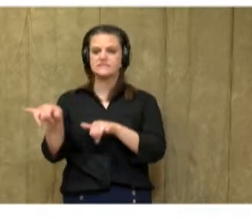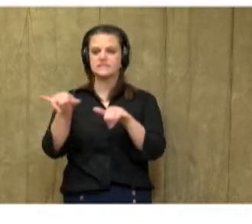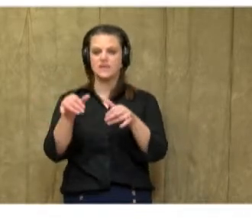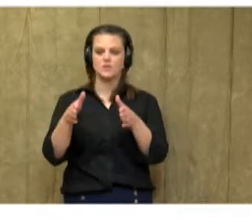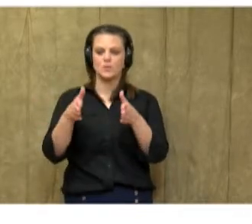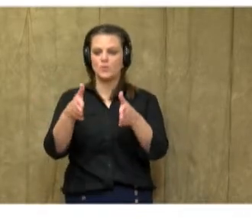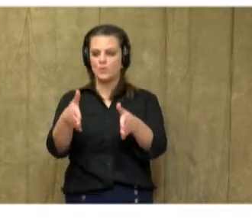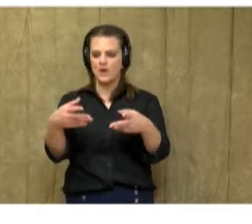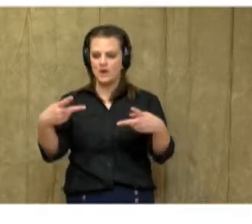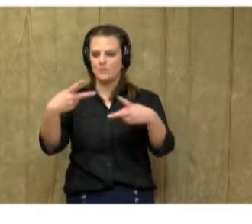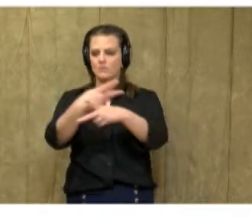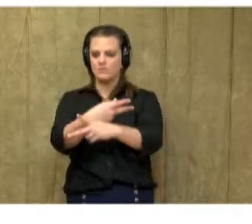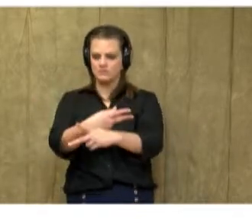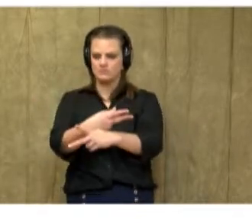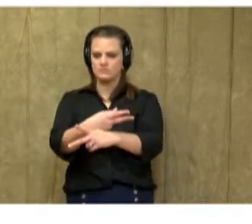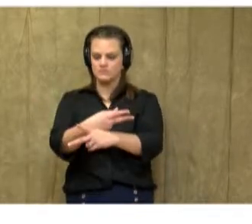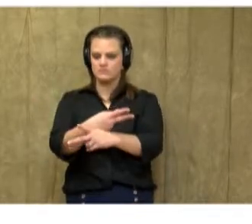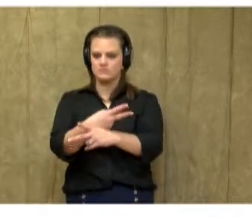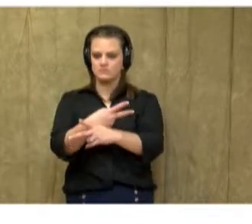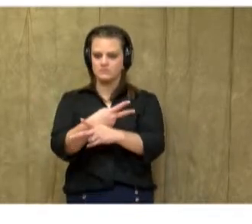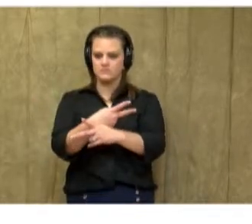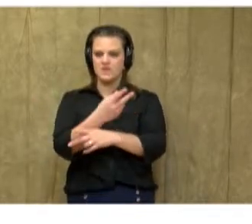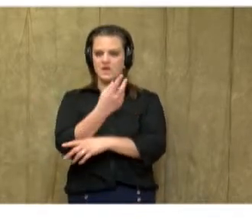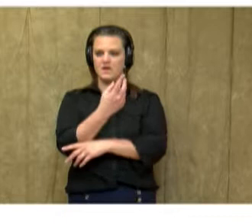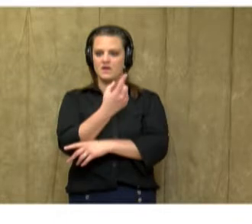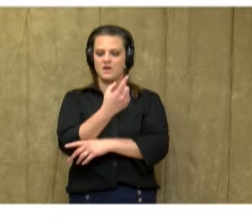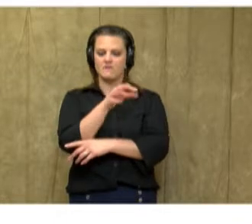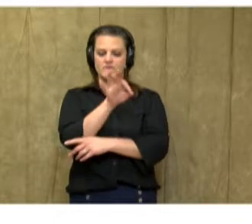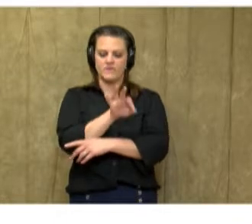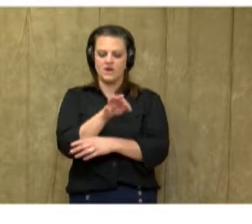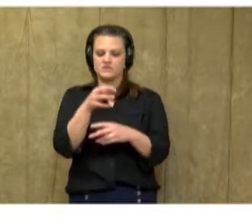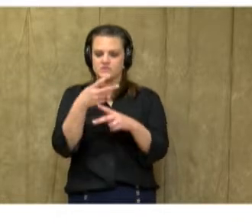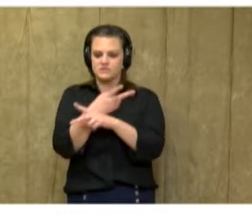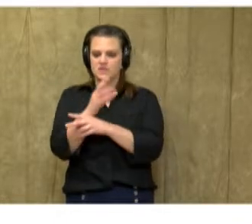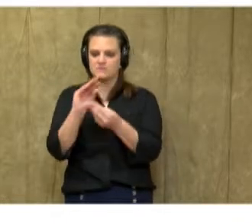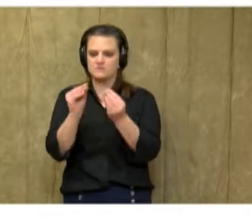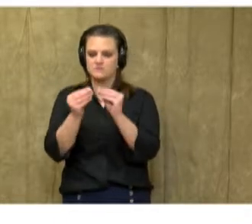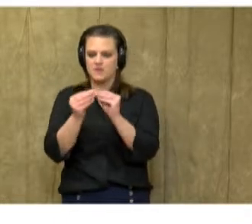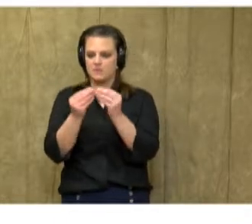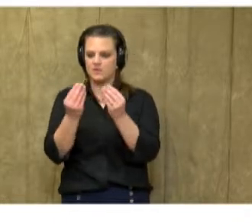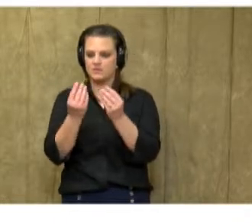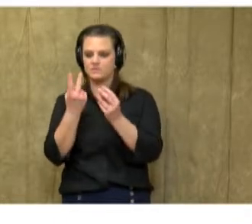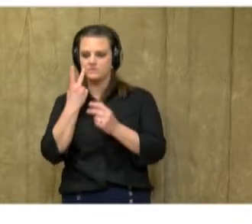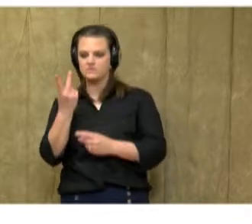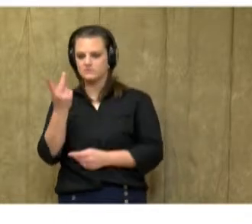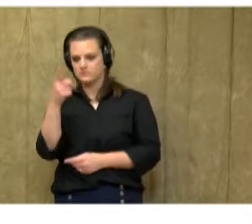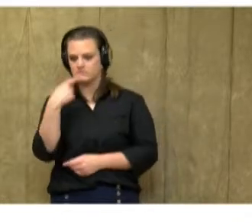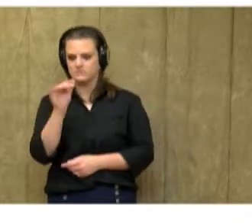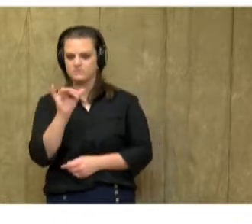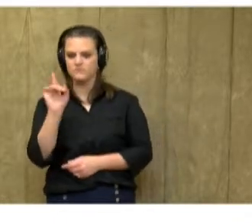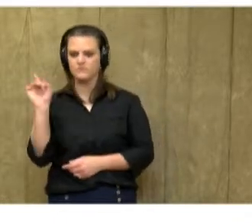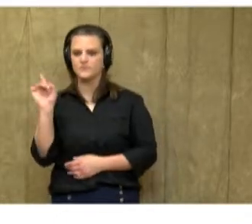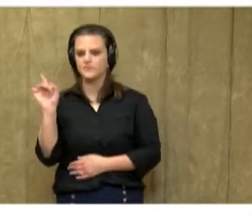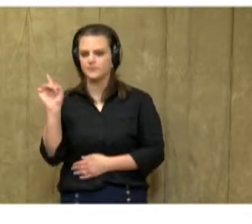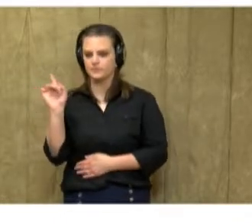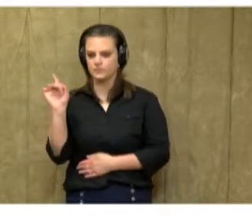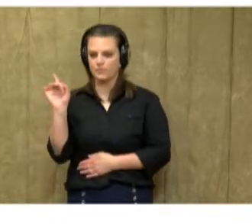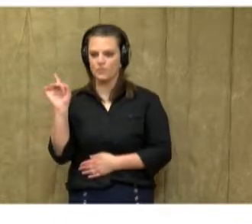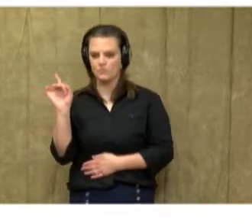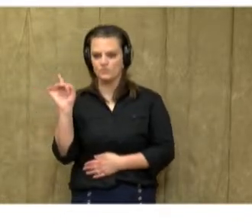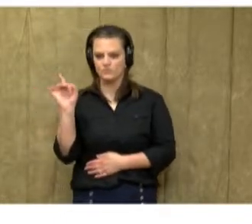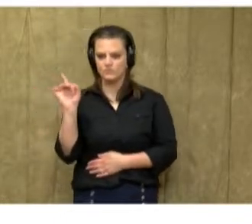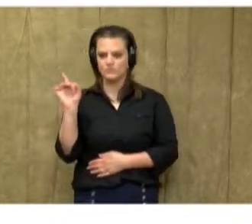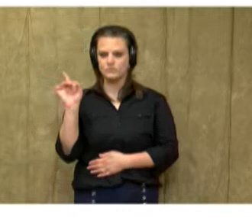way to multiply a fraction by a whole number, we would simply have 1/2